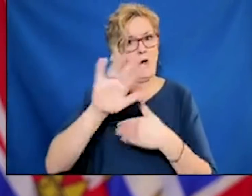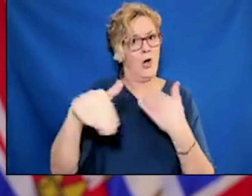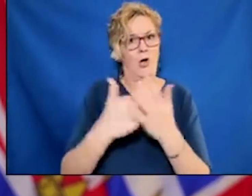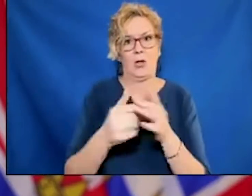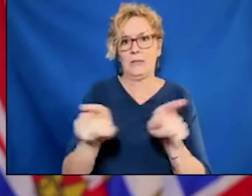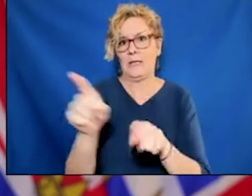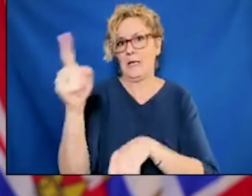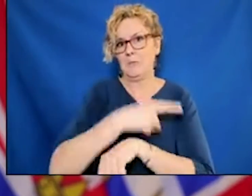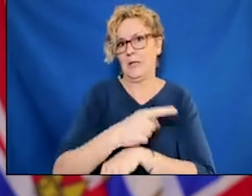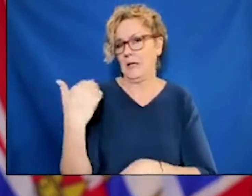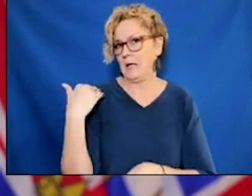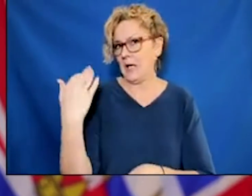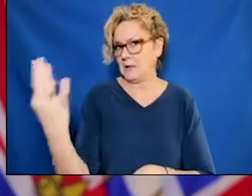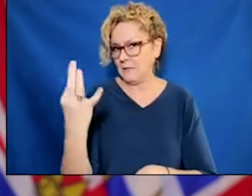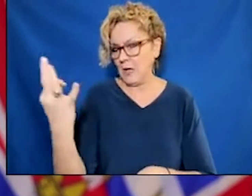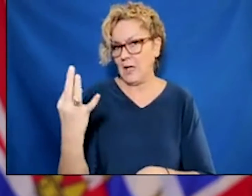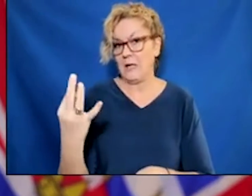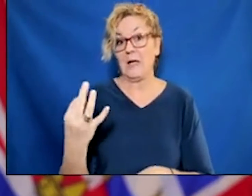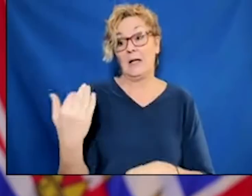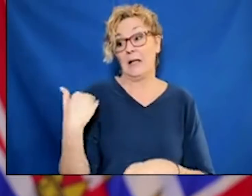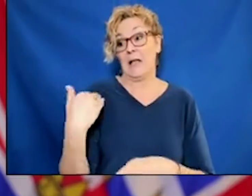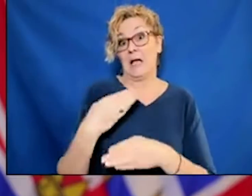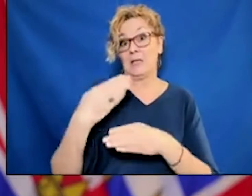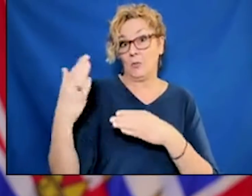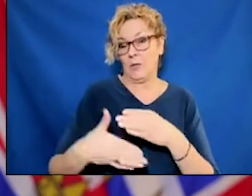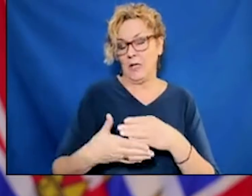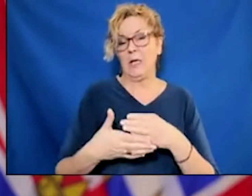distributed around the province, and over the